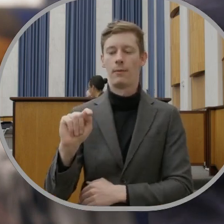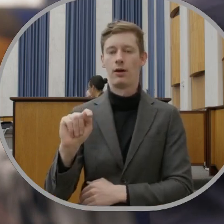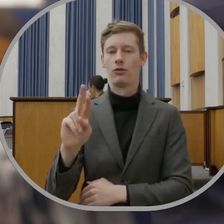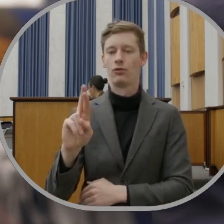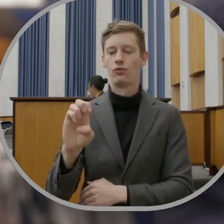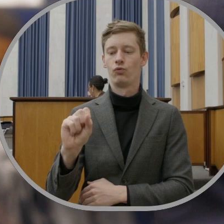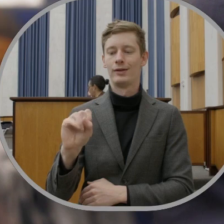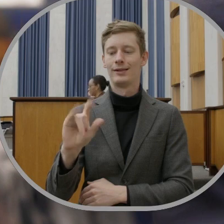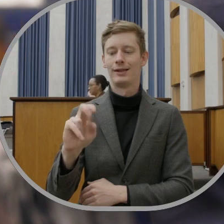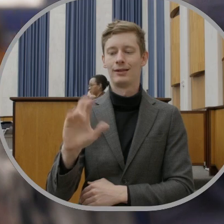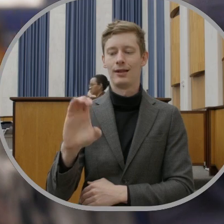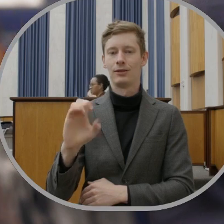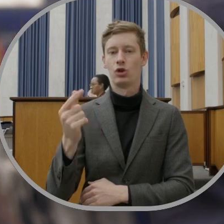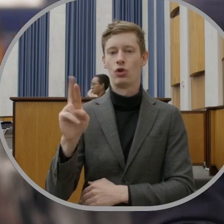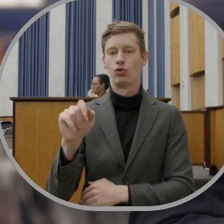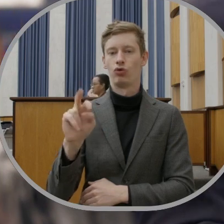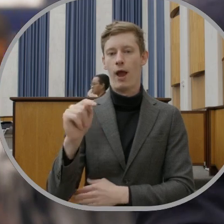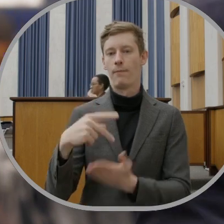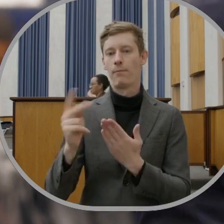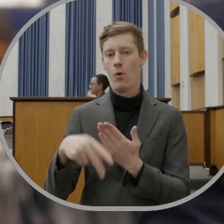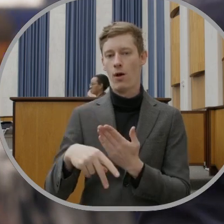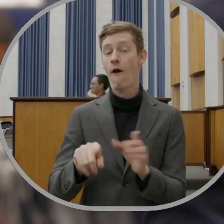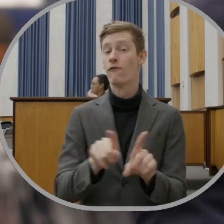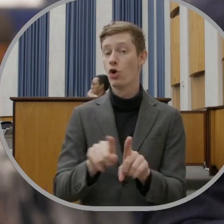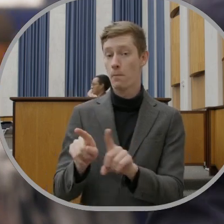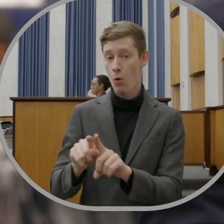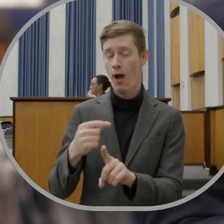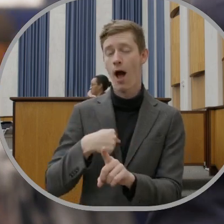Furthermore, I am proposing that we reallocate